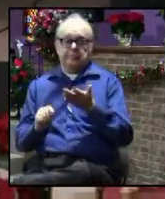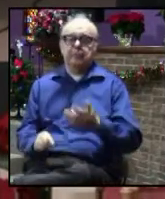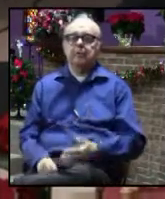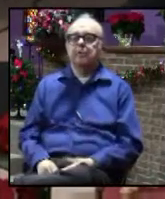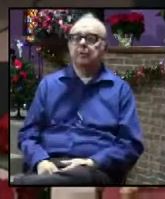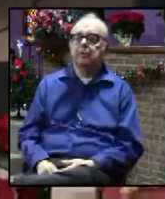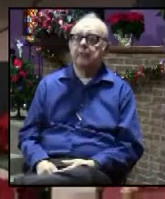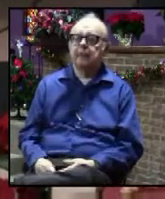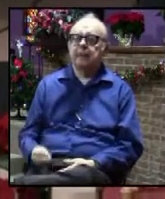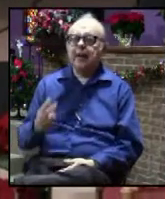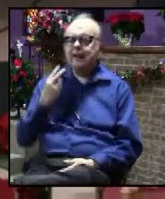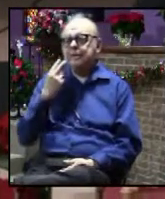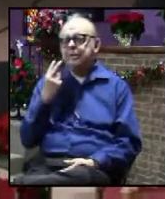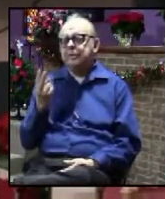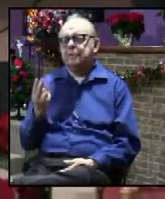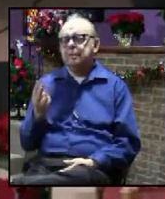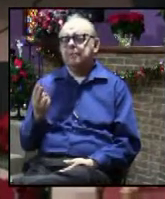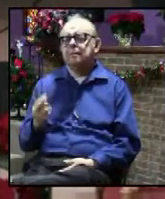You see,